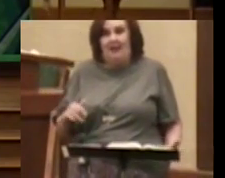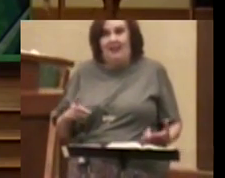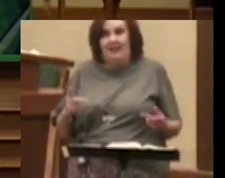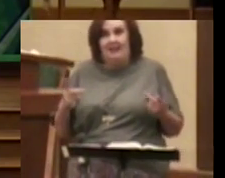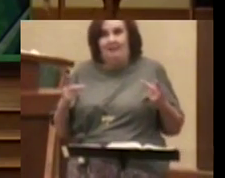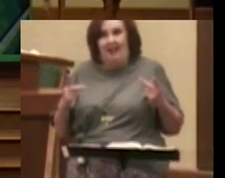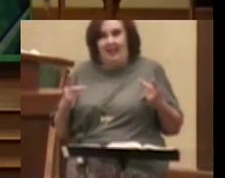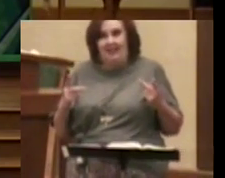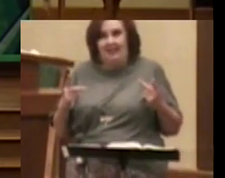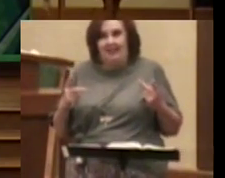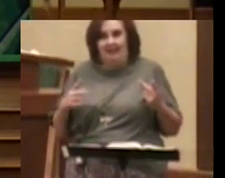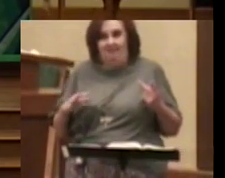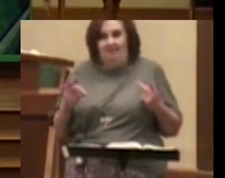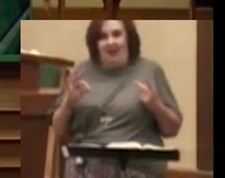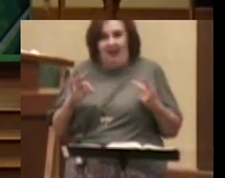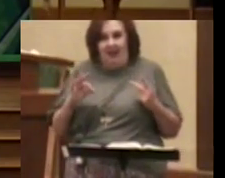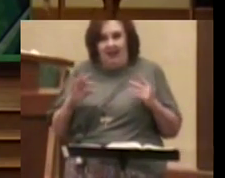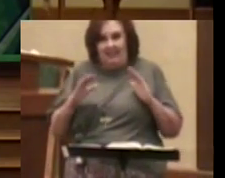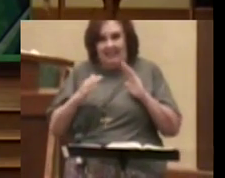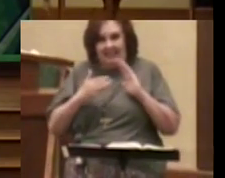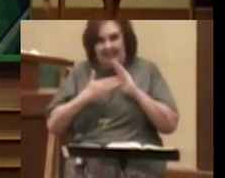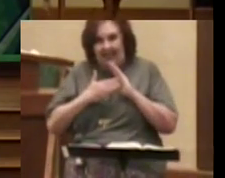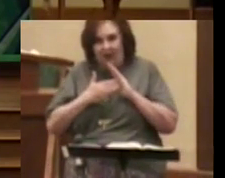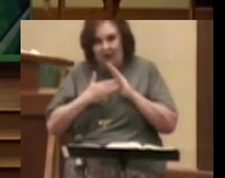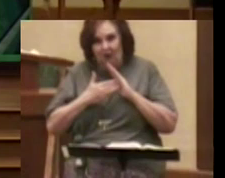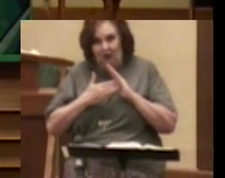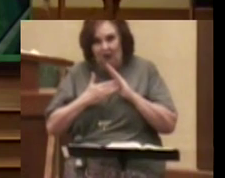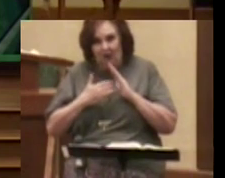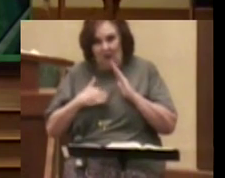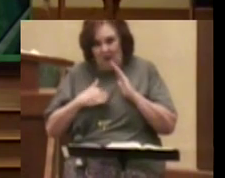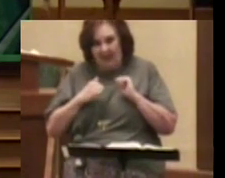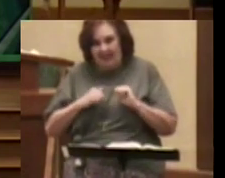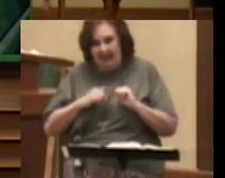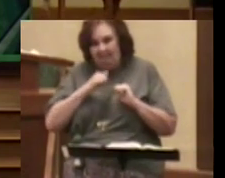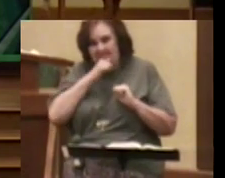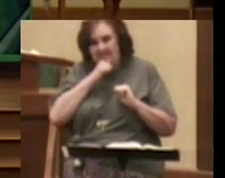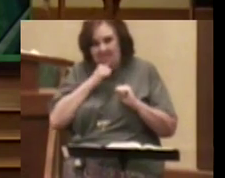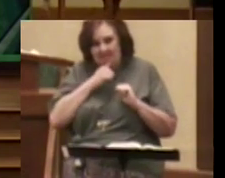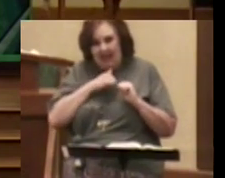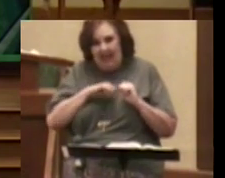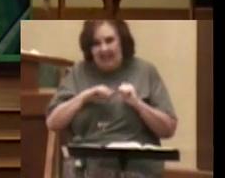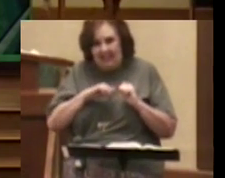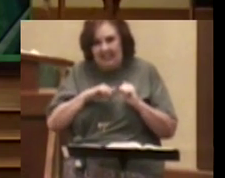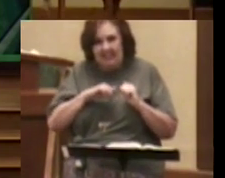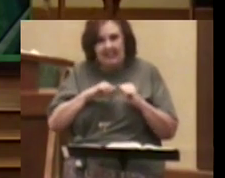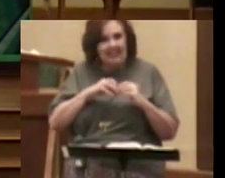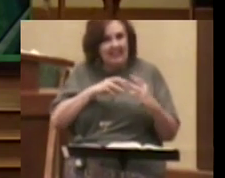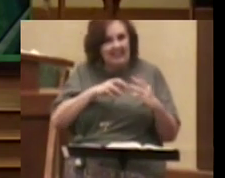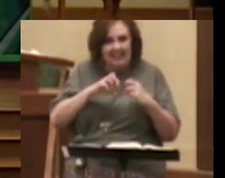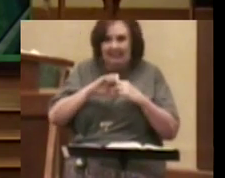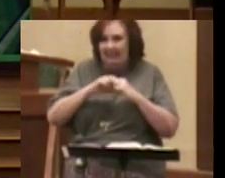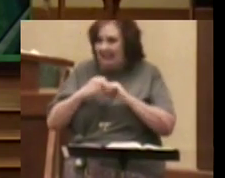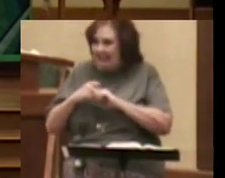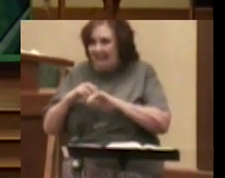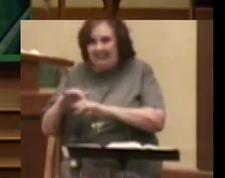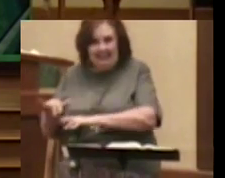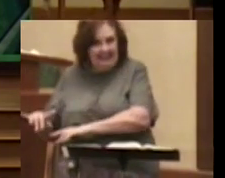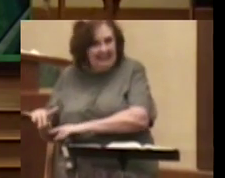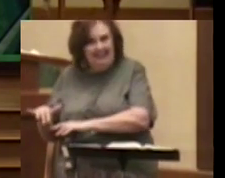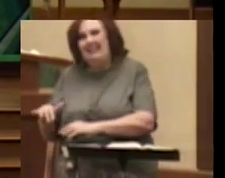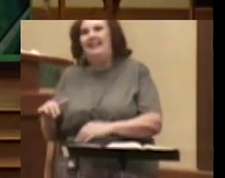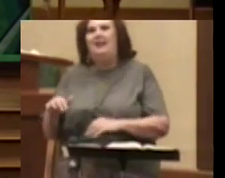we find our center, and we find we can weather any storm with the help of Jesus at our